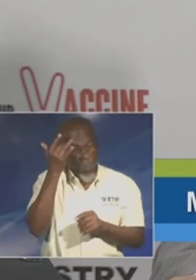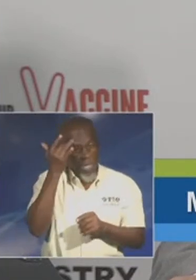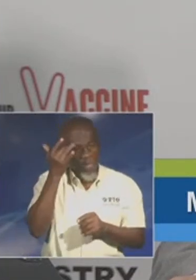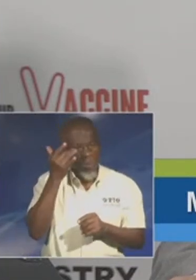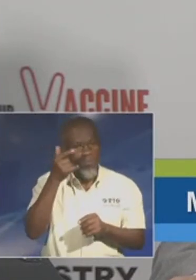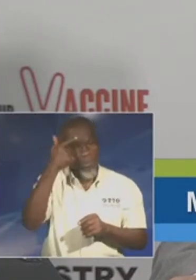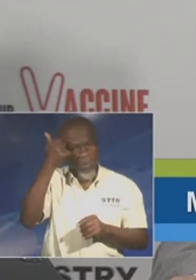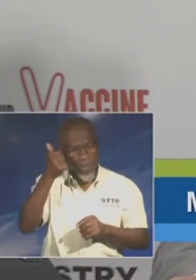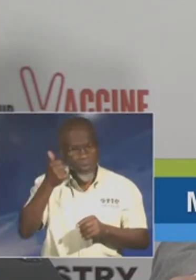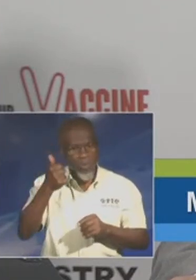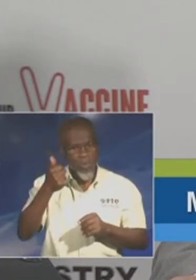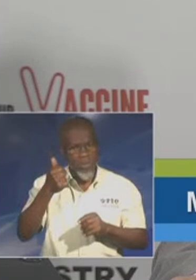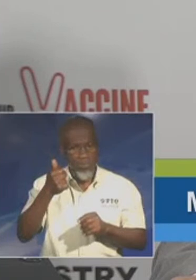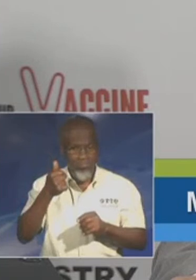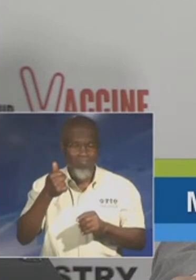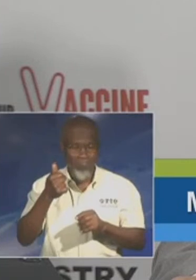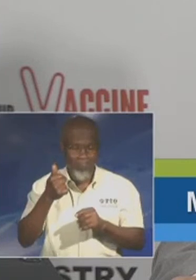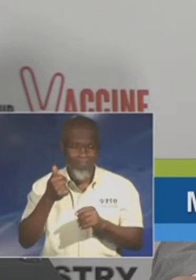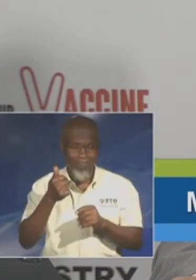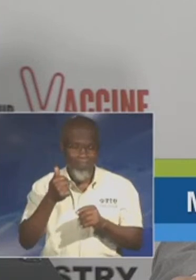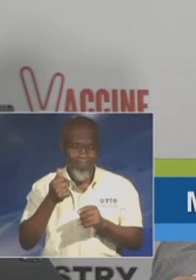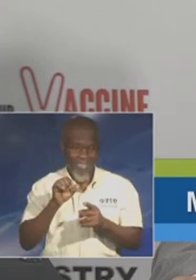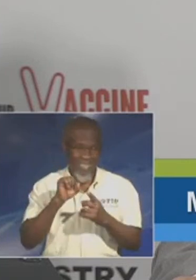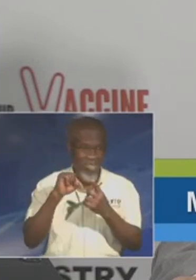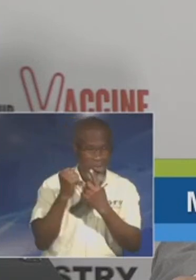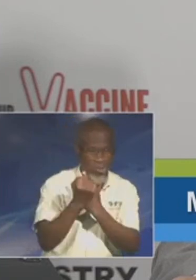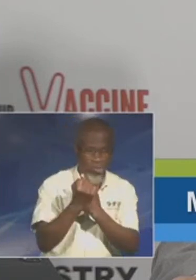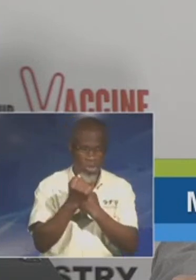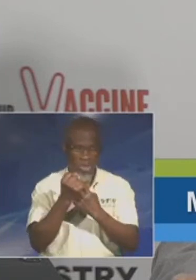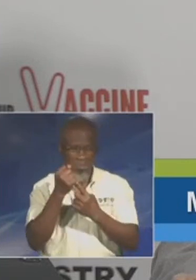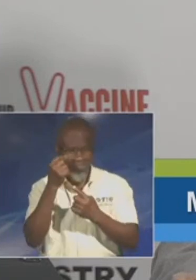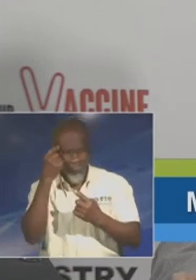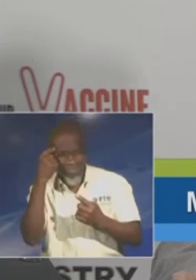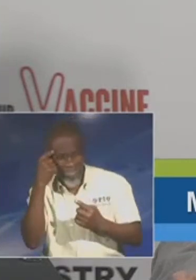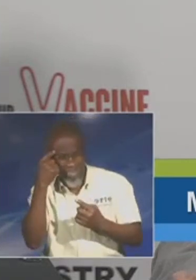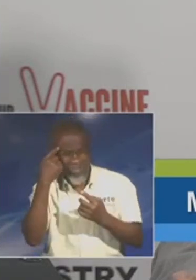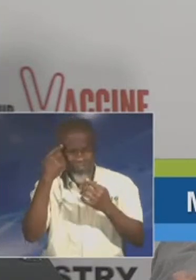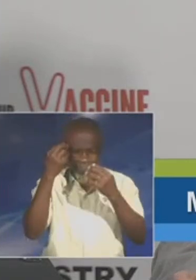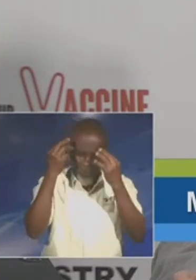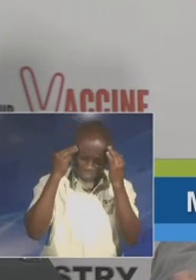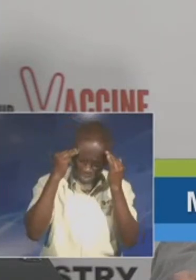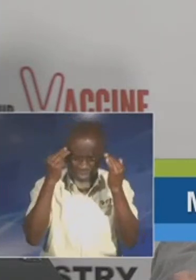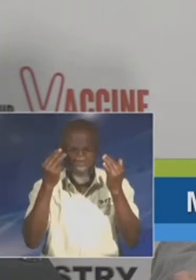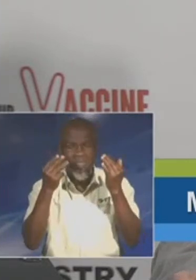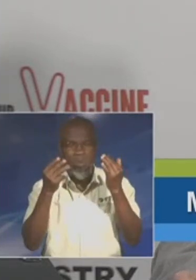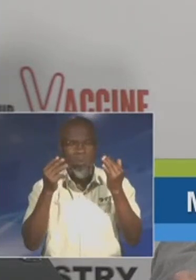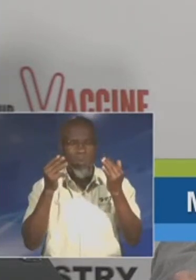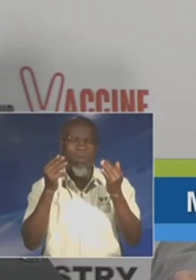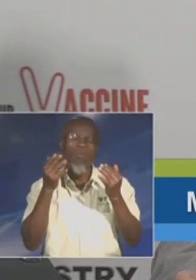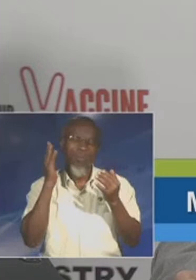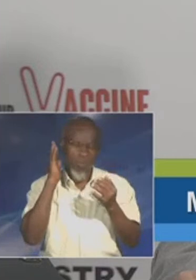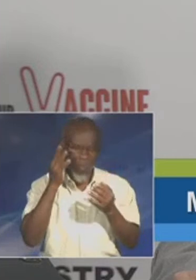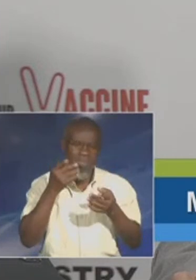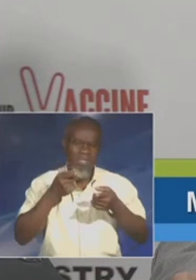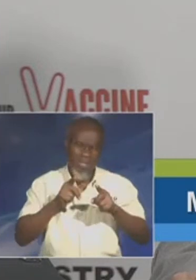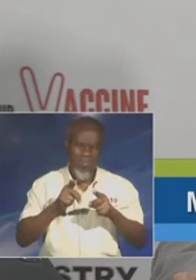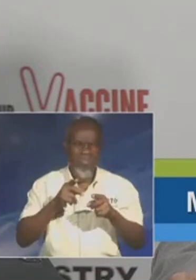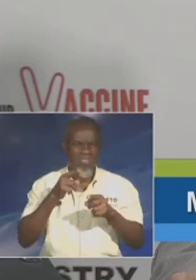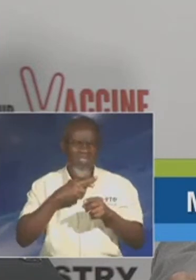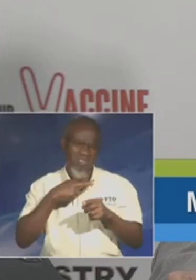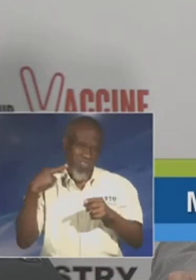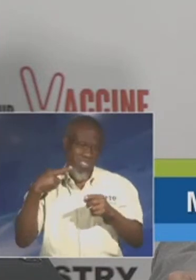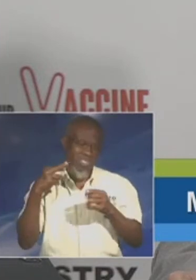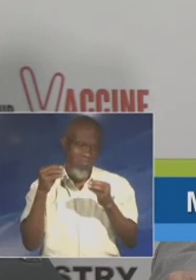socio-economic effects are going to be felt for years to come. On the issue of the fourth shot, thank you for raising it again.